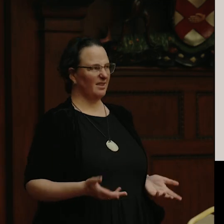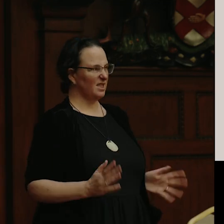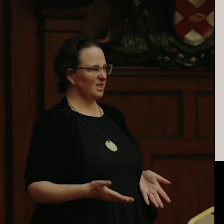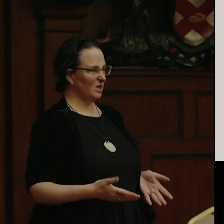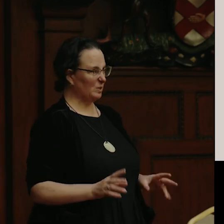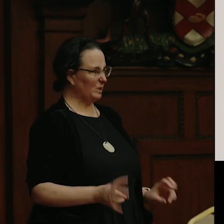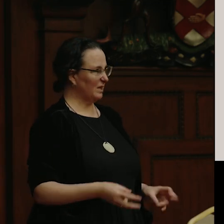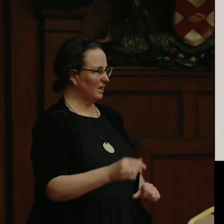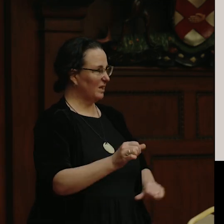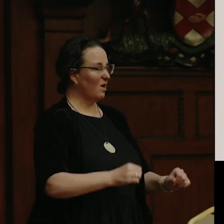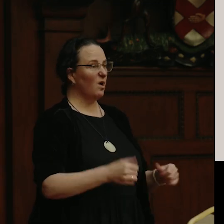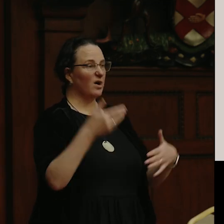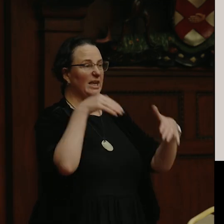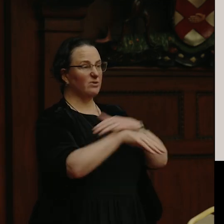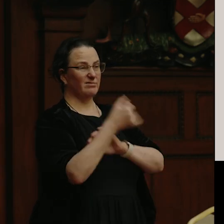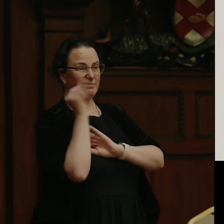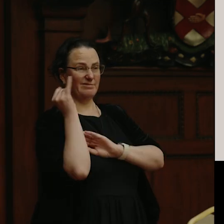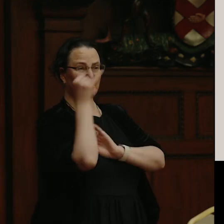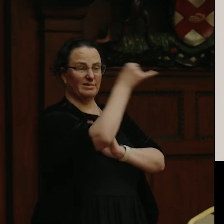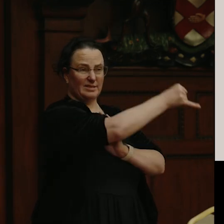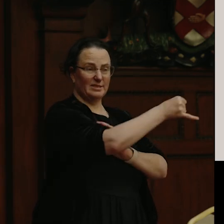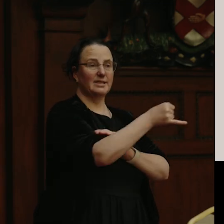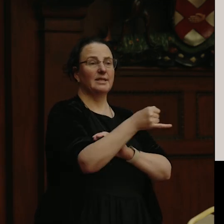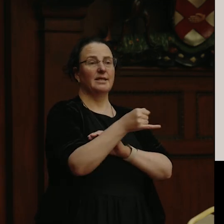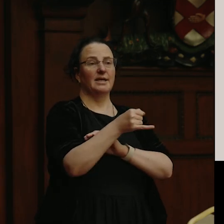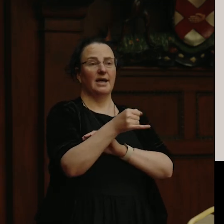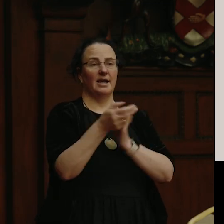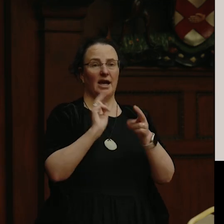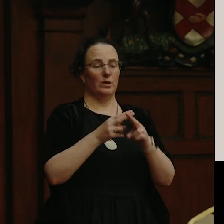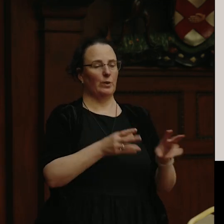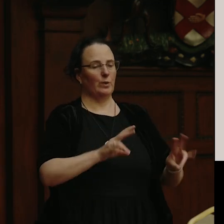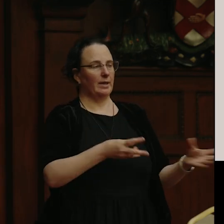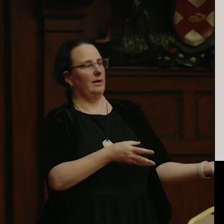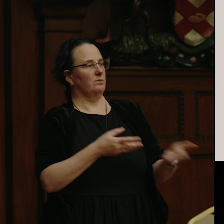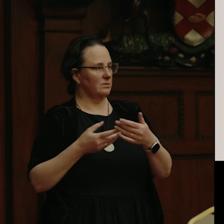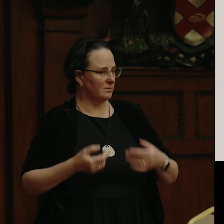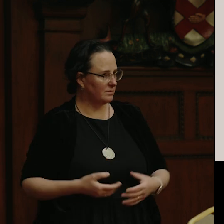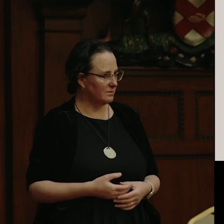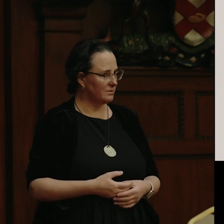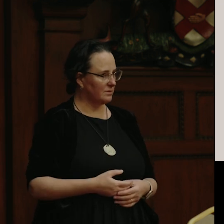The entrance was far away and the exit was they were swiftly exited out.